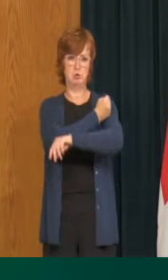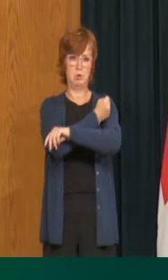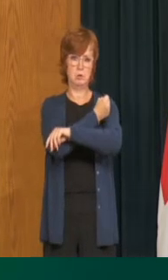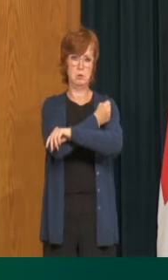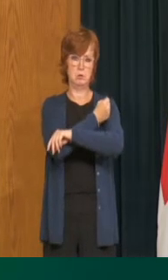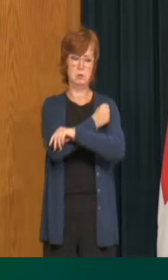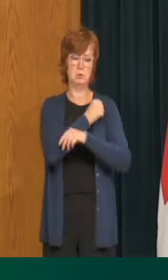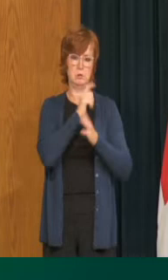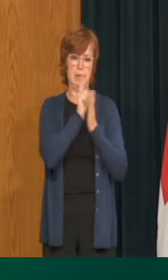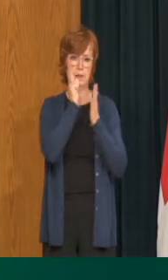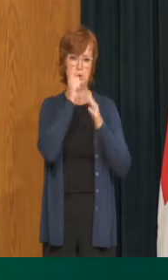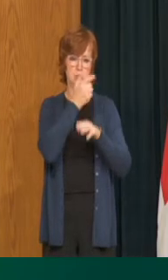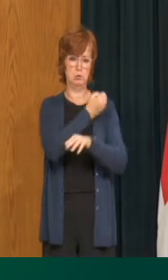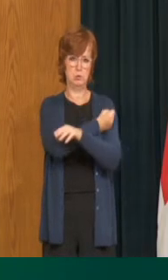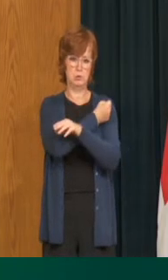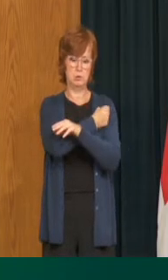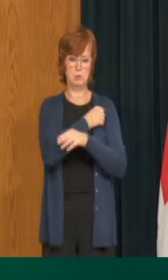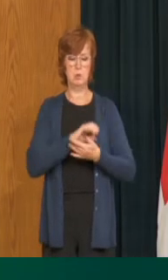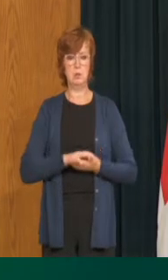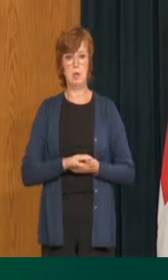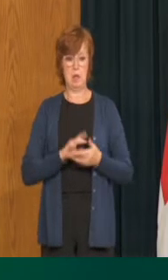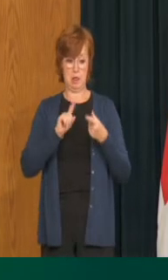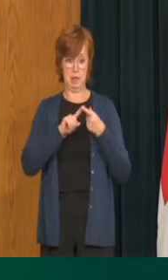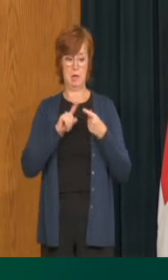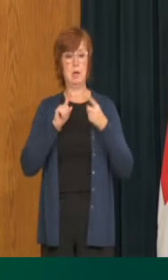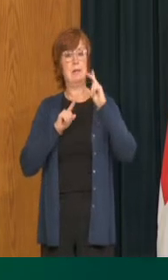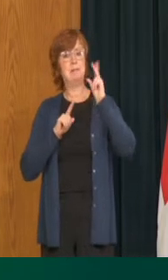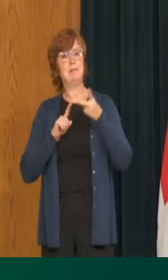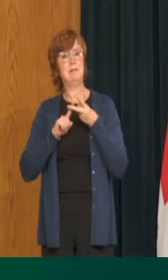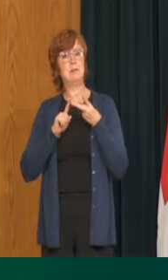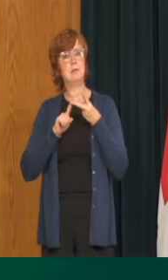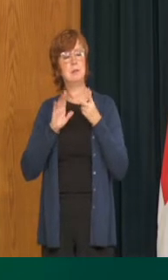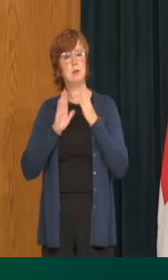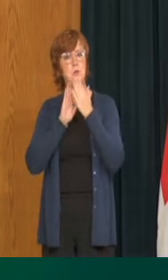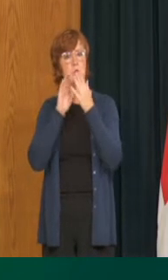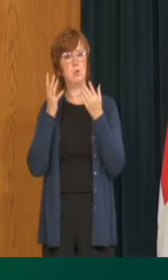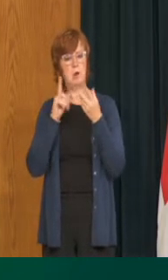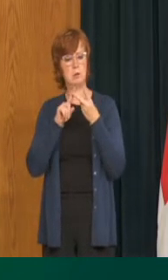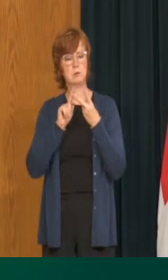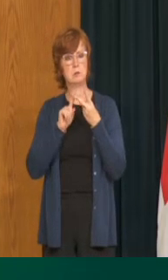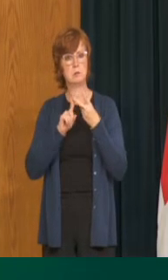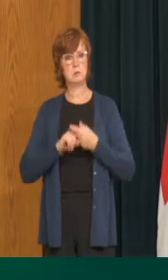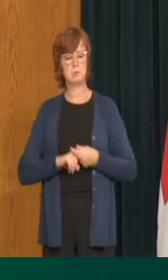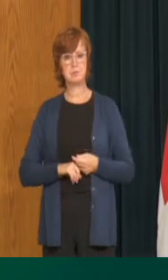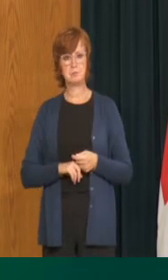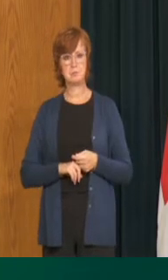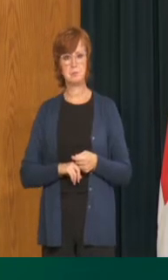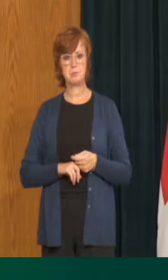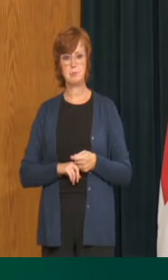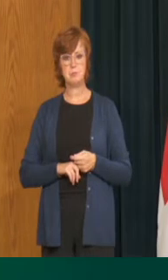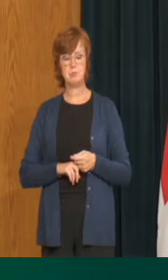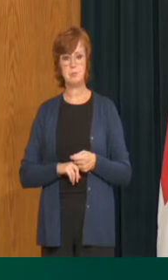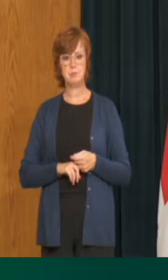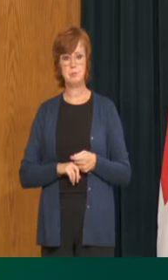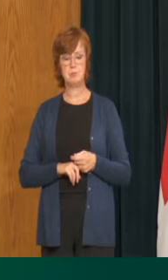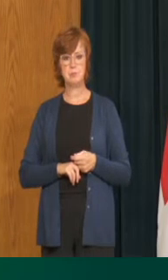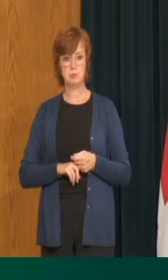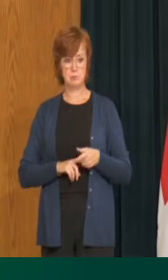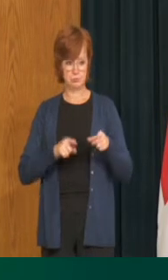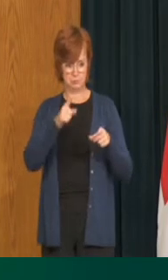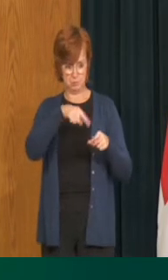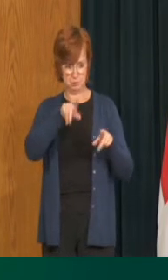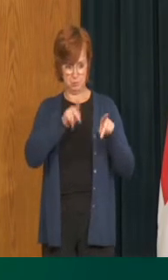communities. The other approach that we have had in addition to supporting those with addictions issues is ensuring